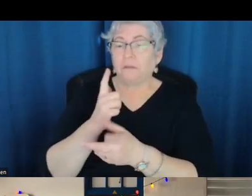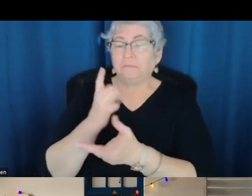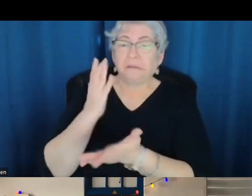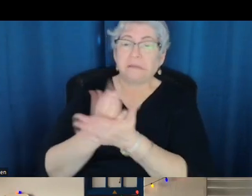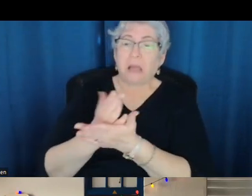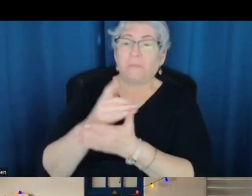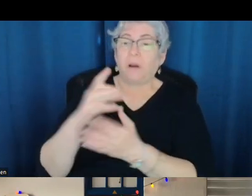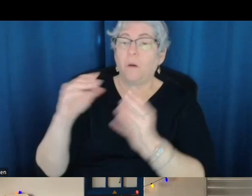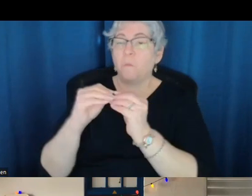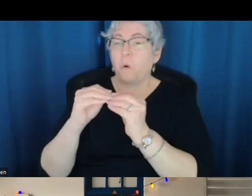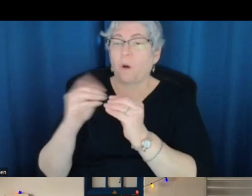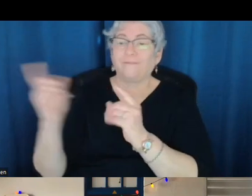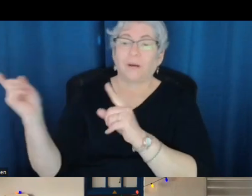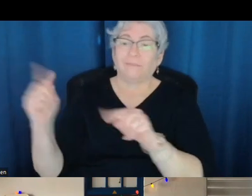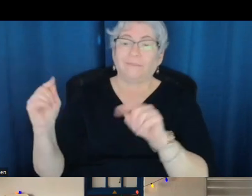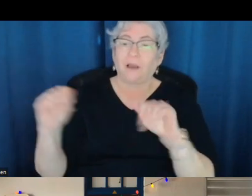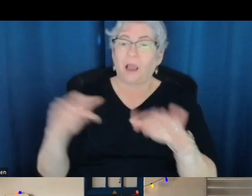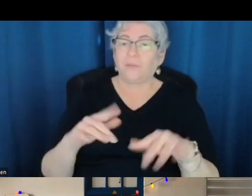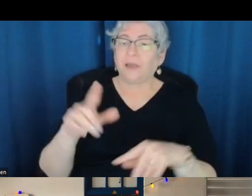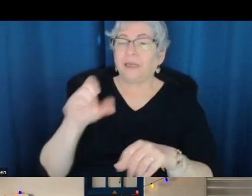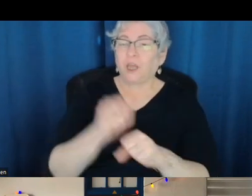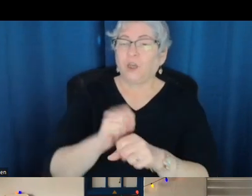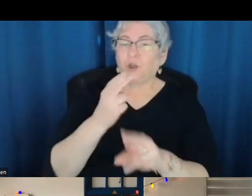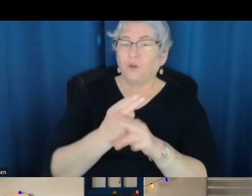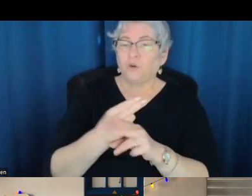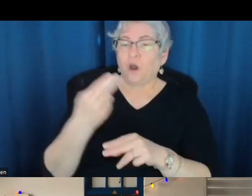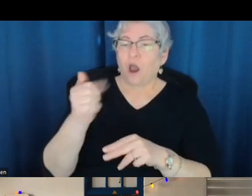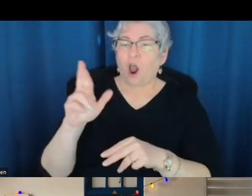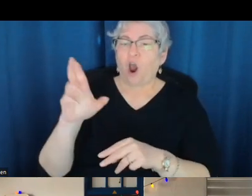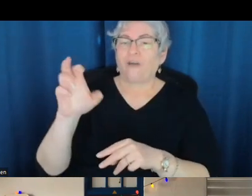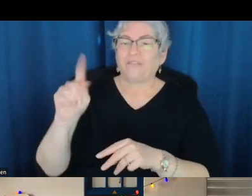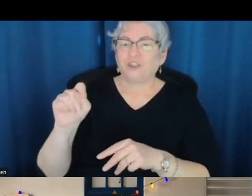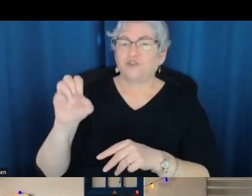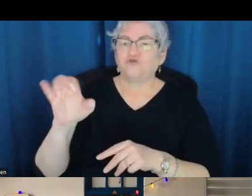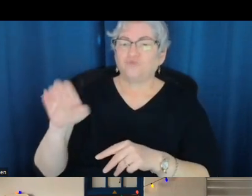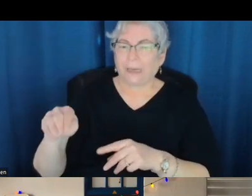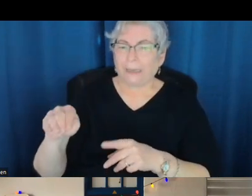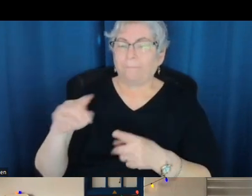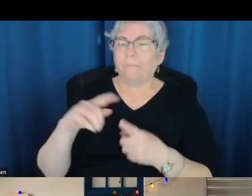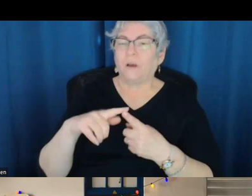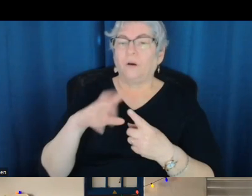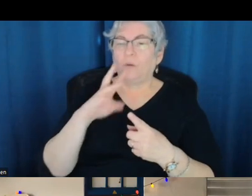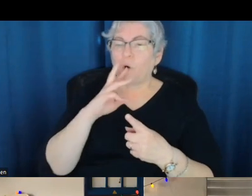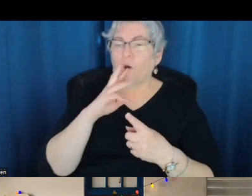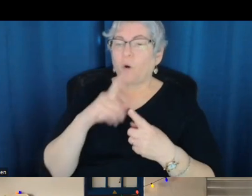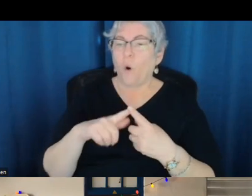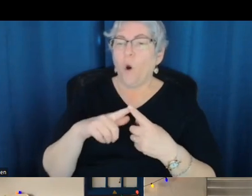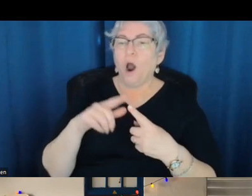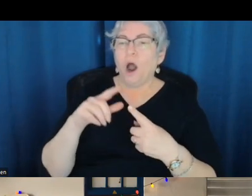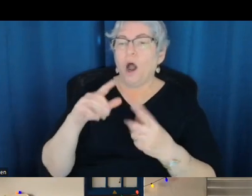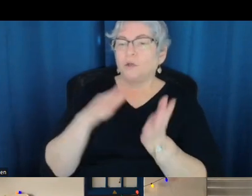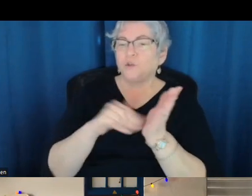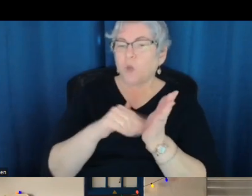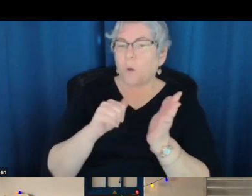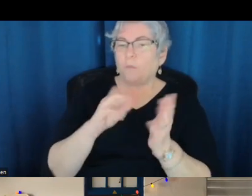aphids. You can use a hard stream of water. You can consider insecticidal soap. However, like I showed